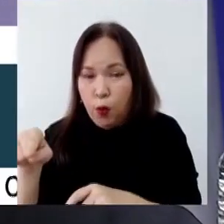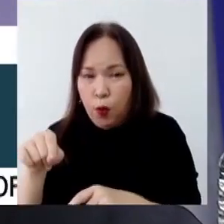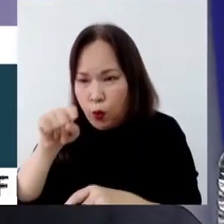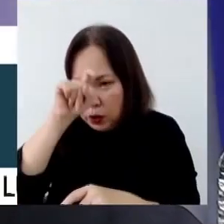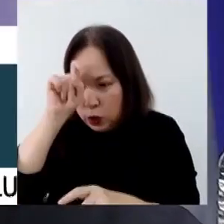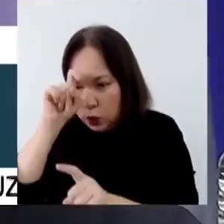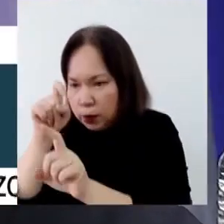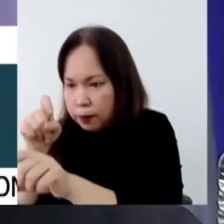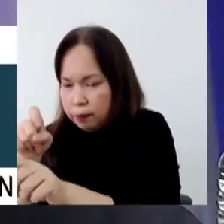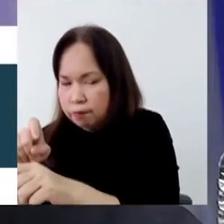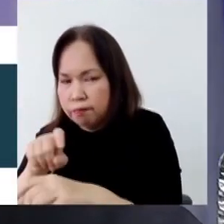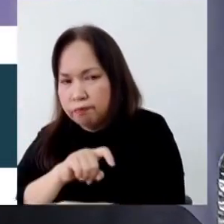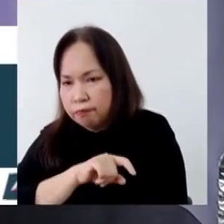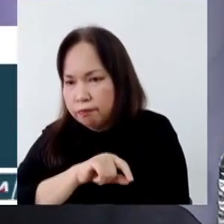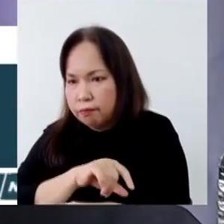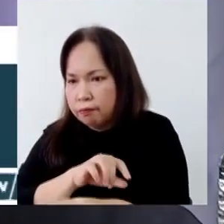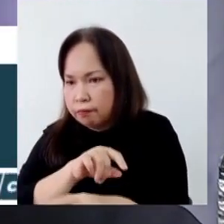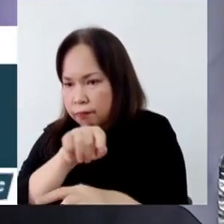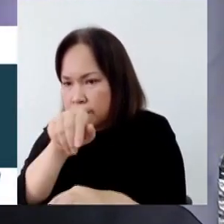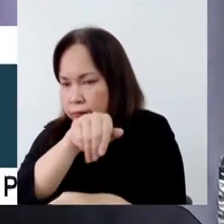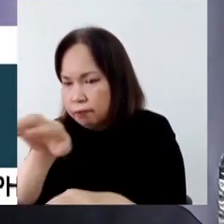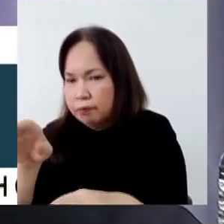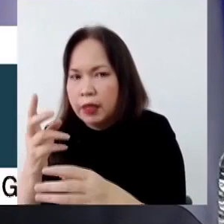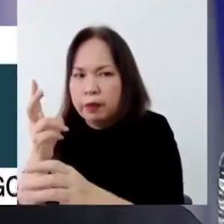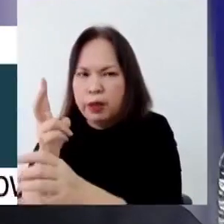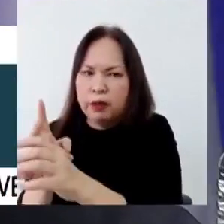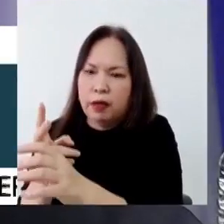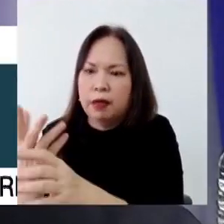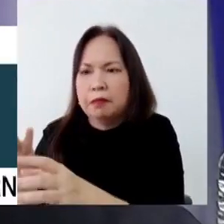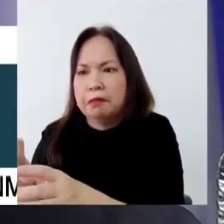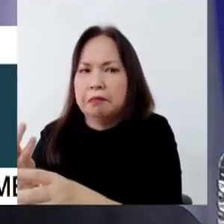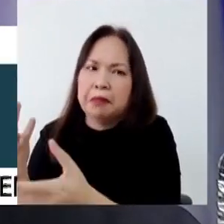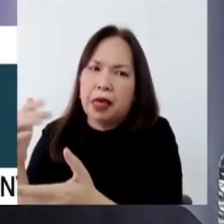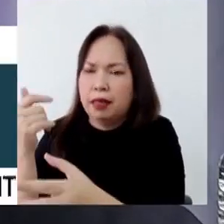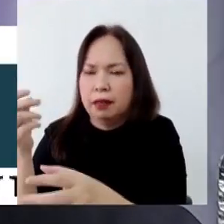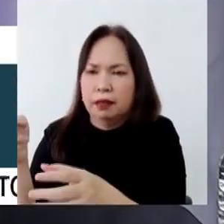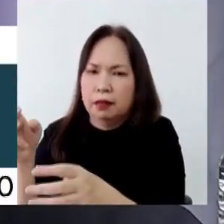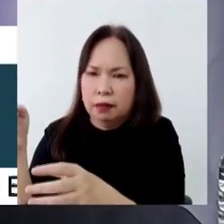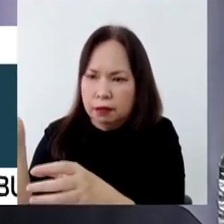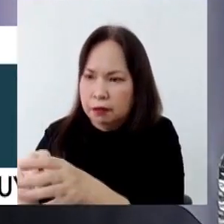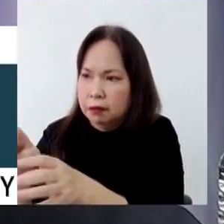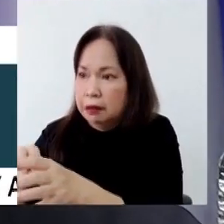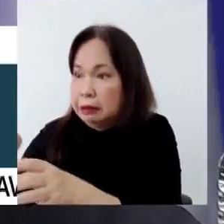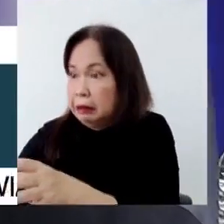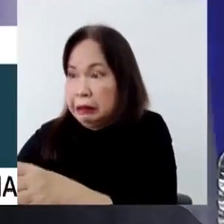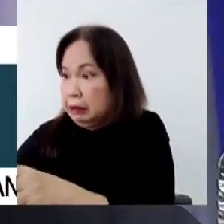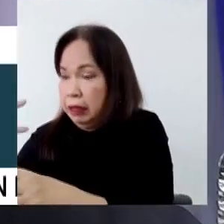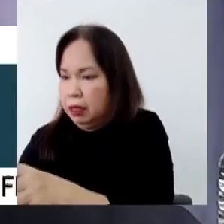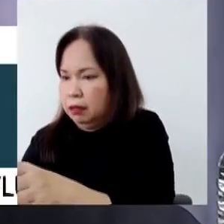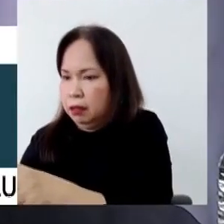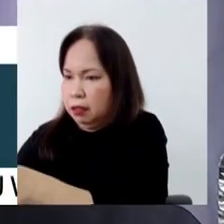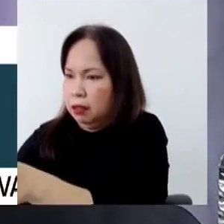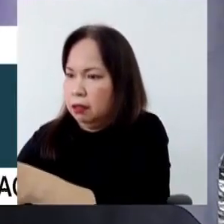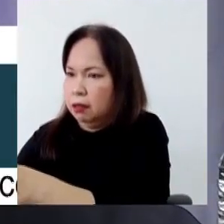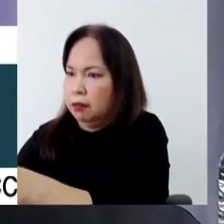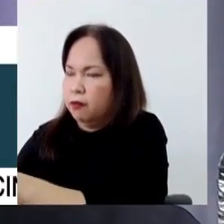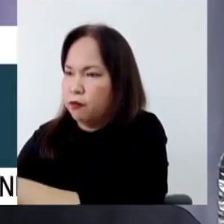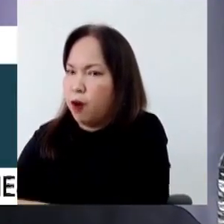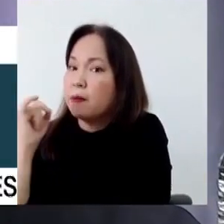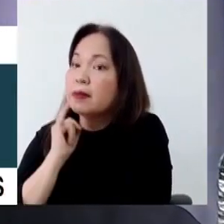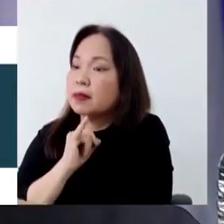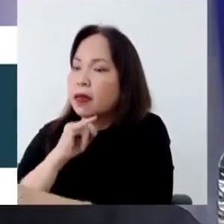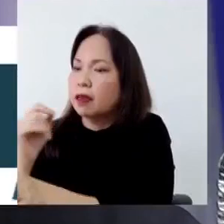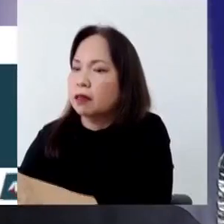them funding to be able to rent the necessary transportation to bring them from the border to Cairo and to fly them to